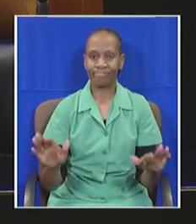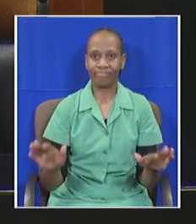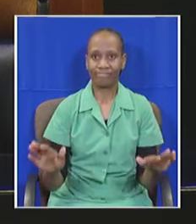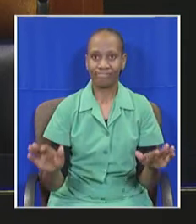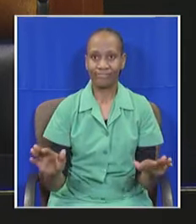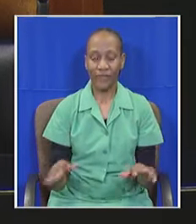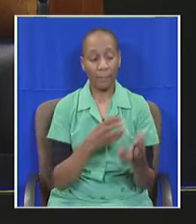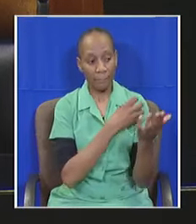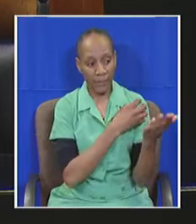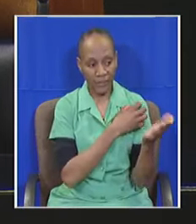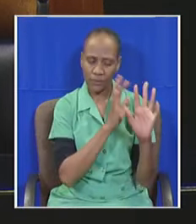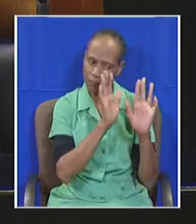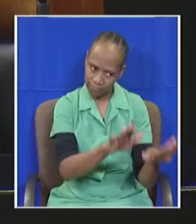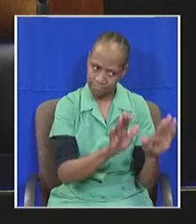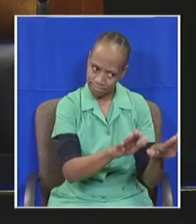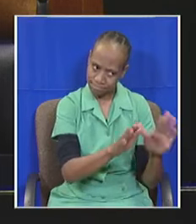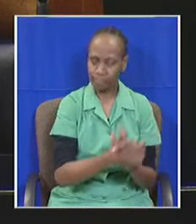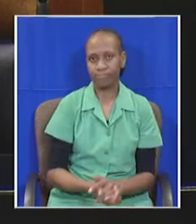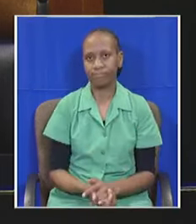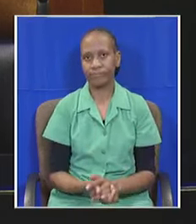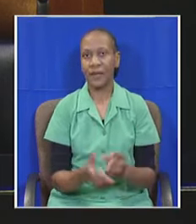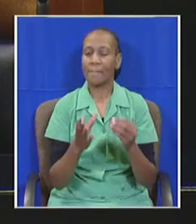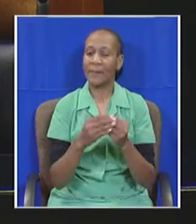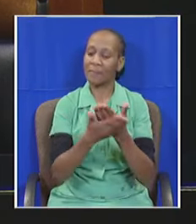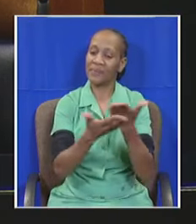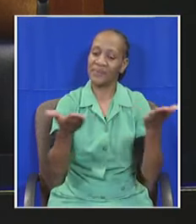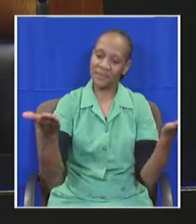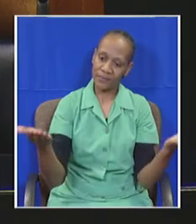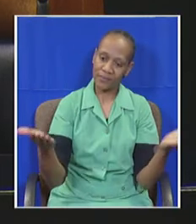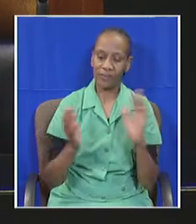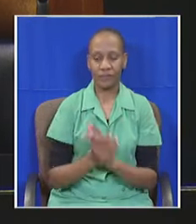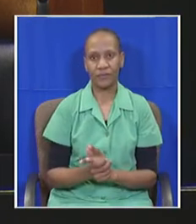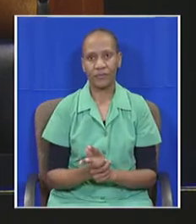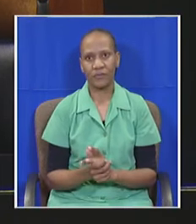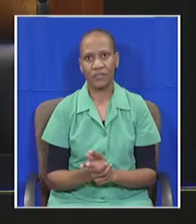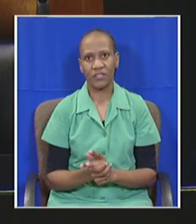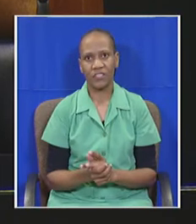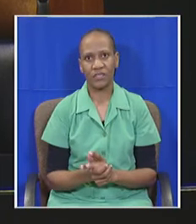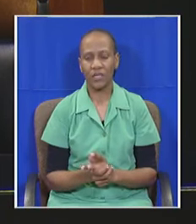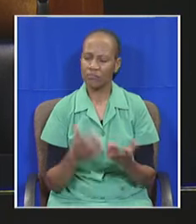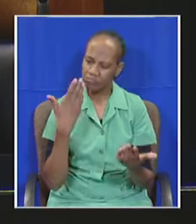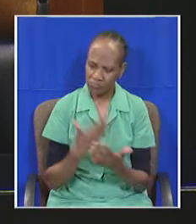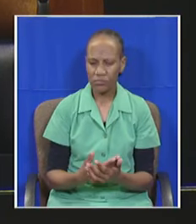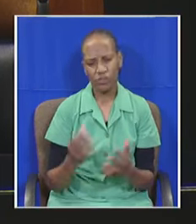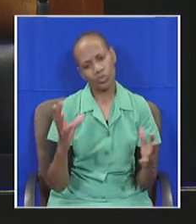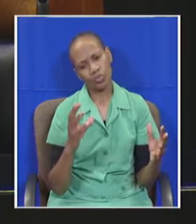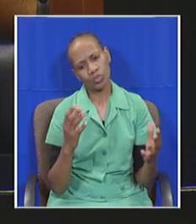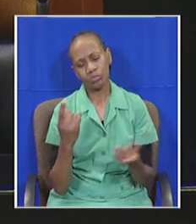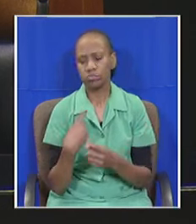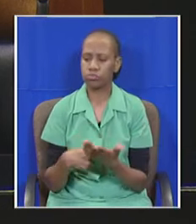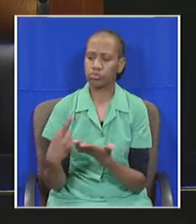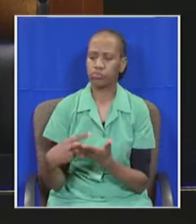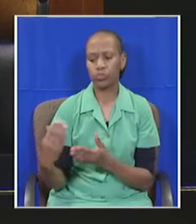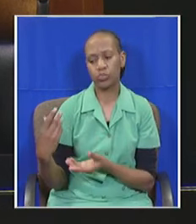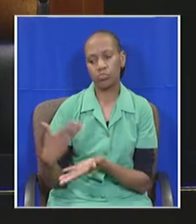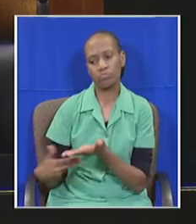Honorable Minister, order. Honorable members, while interjections are allowed, you